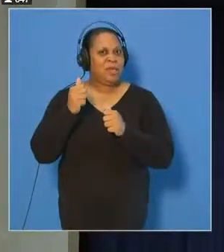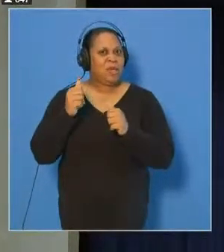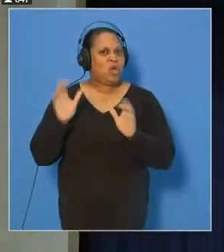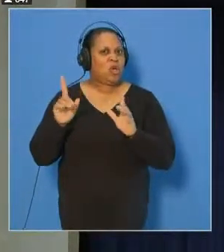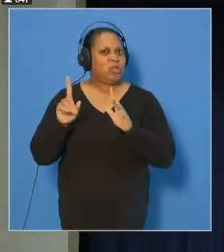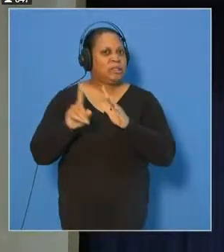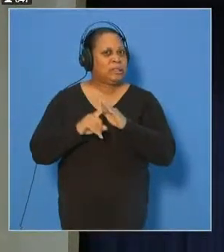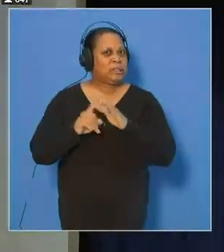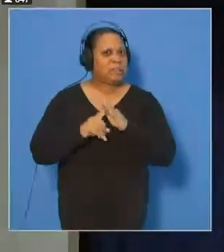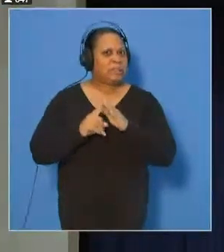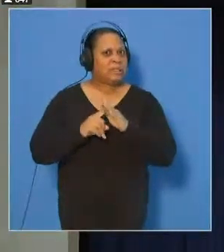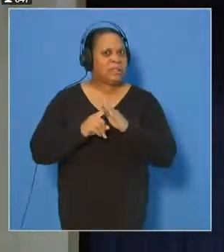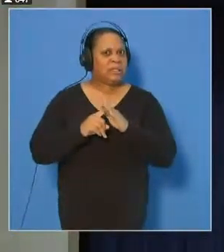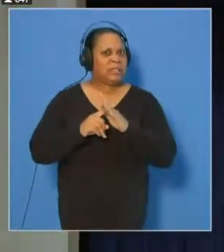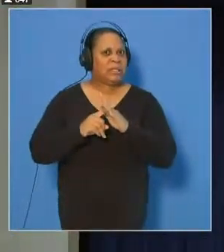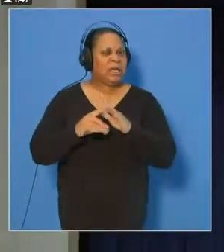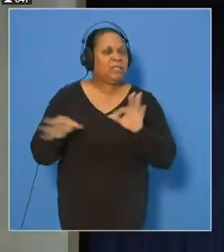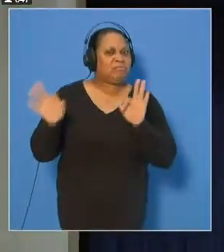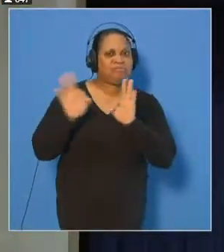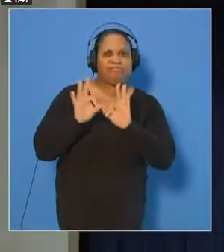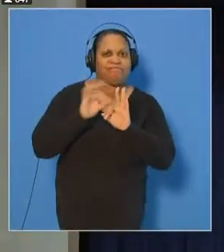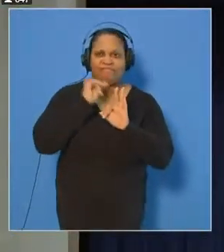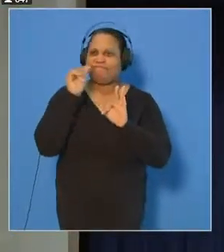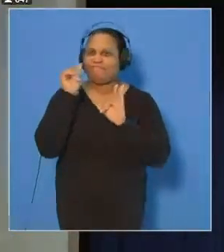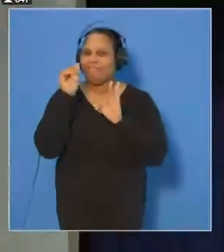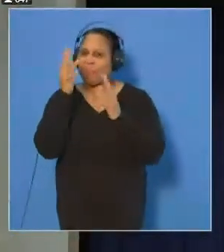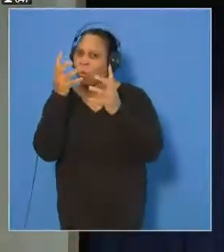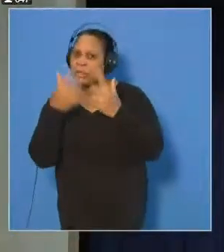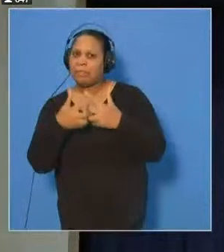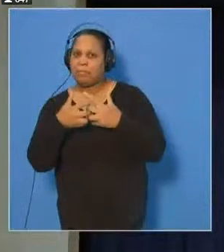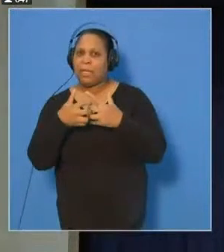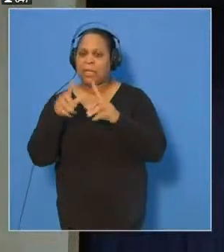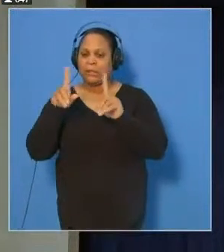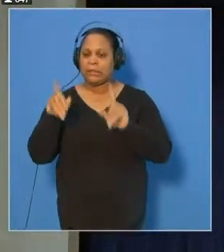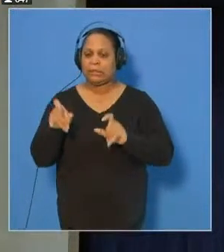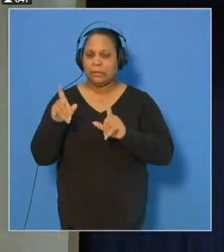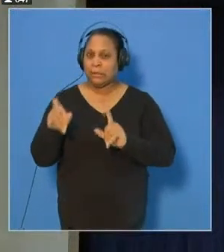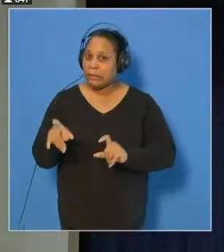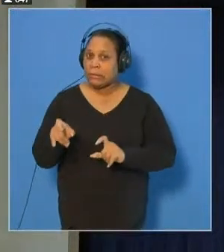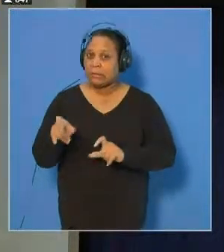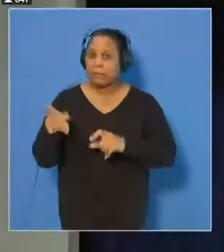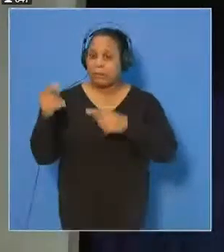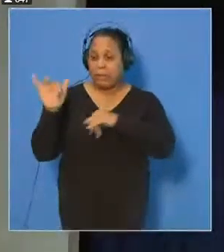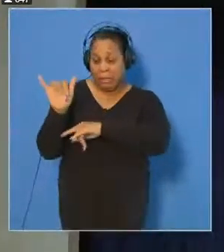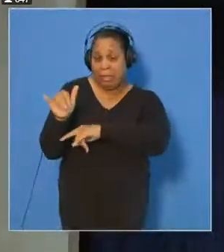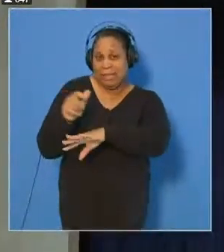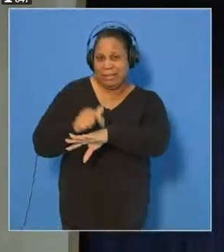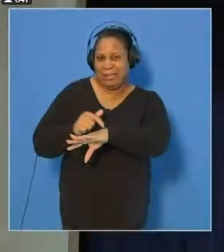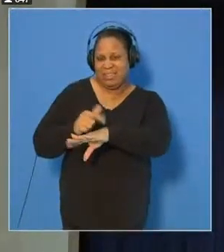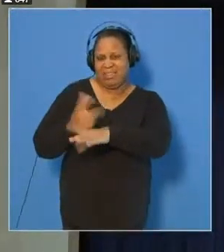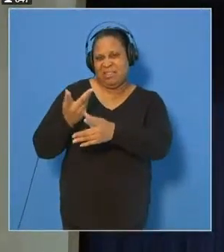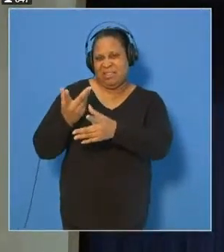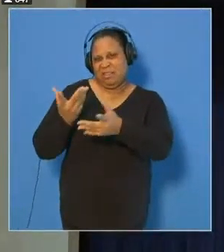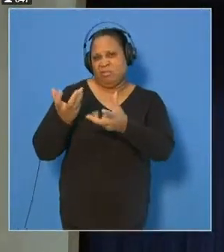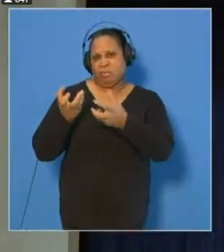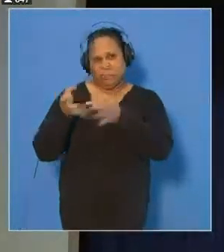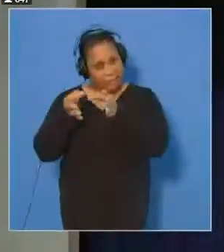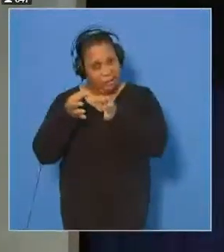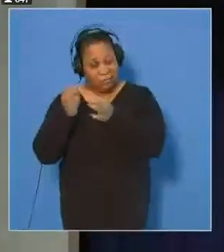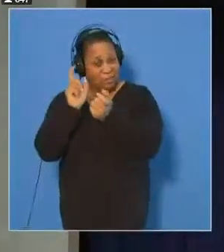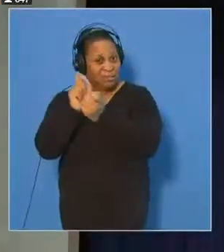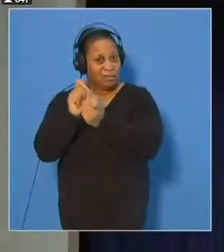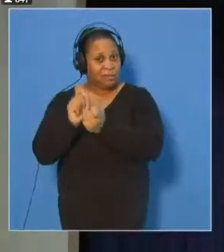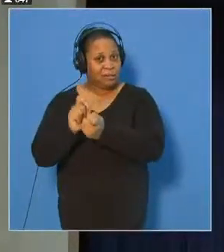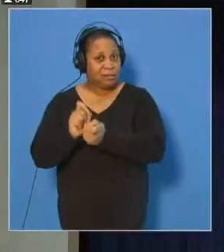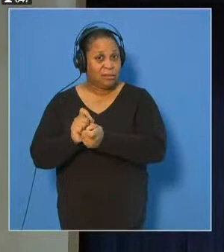criteria was not met given testing criteria at the time. Mm-hmm. I'm wondering if you can explain